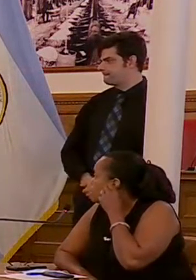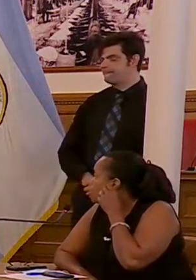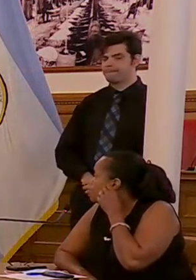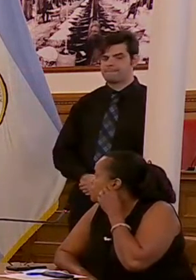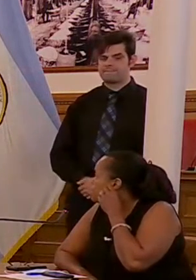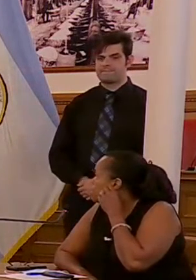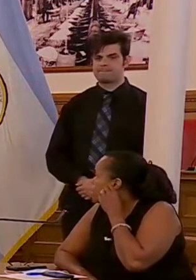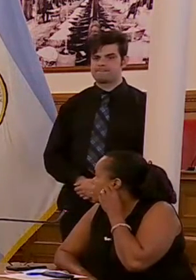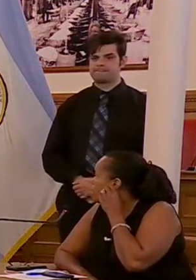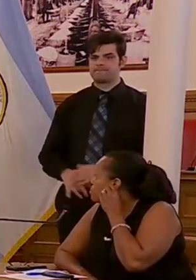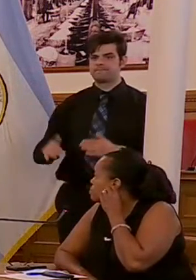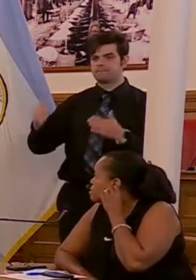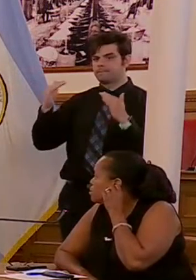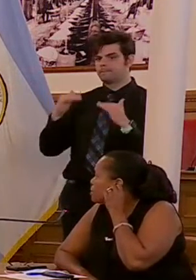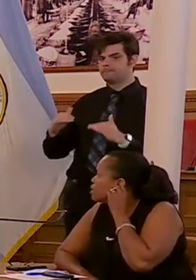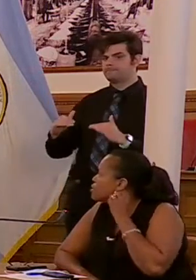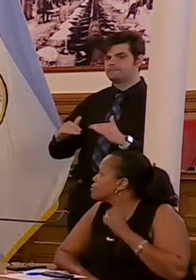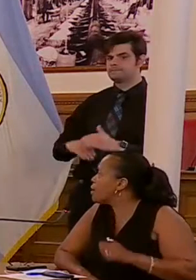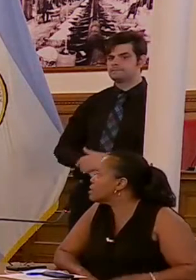was